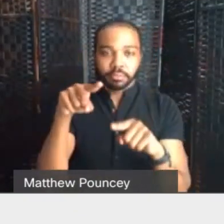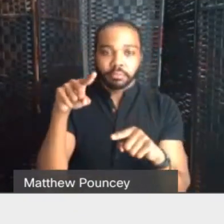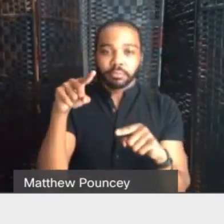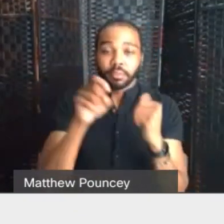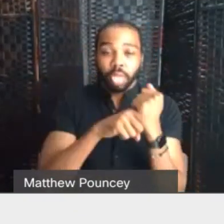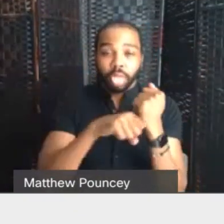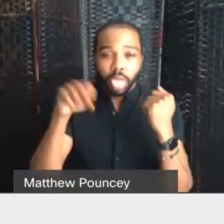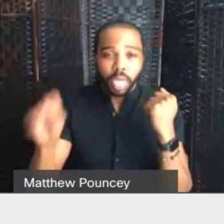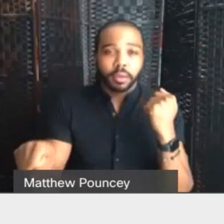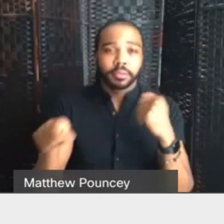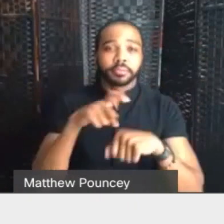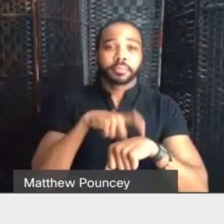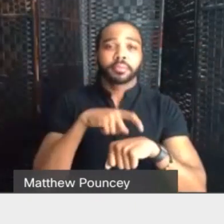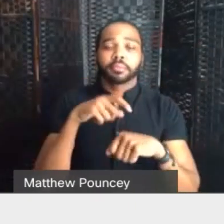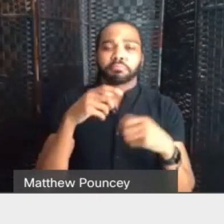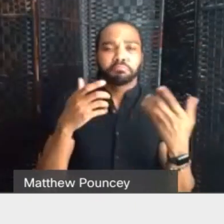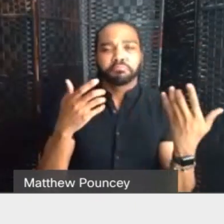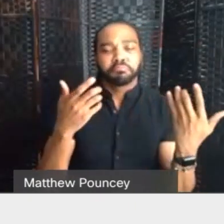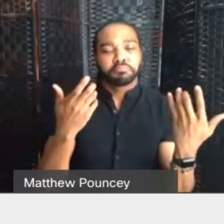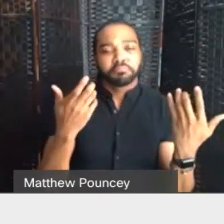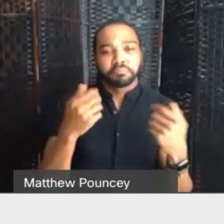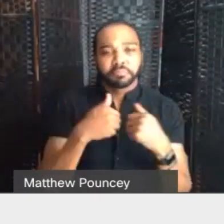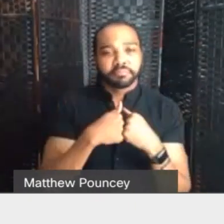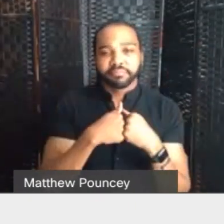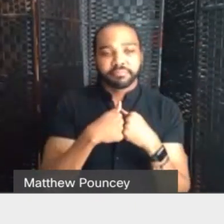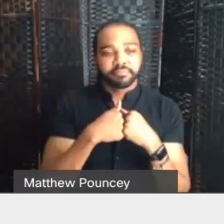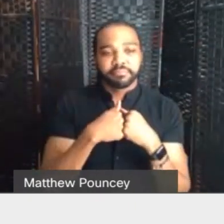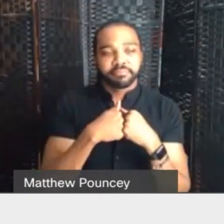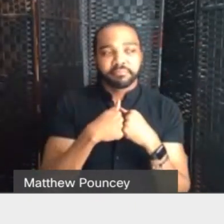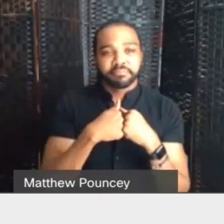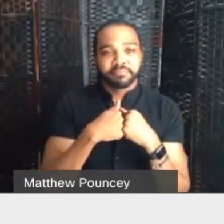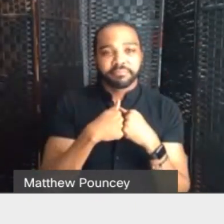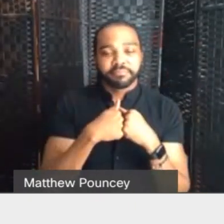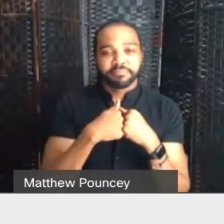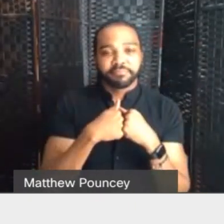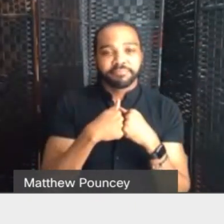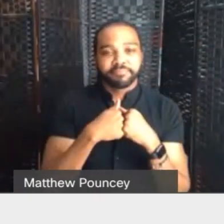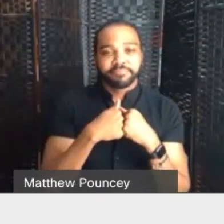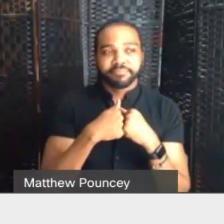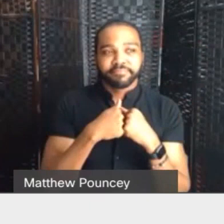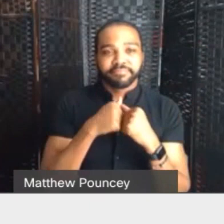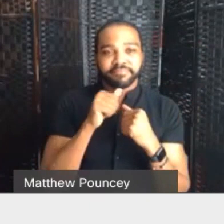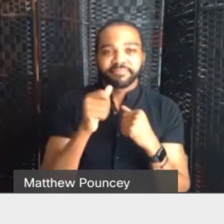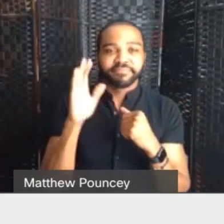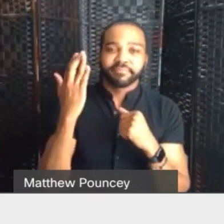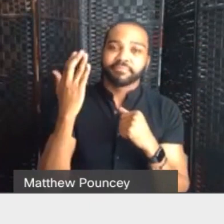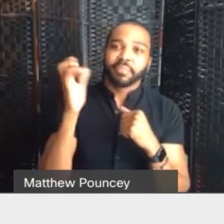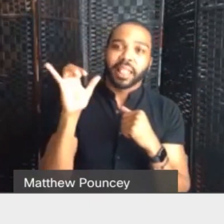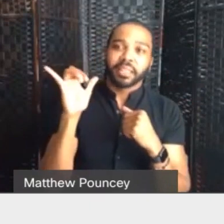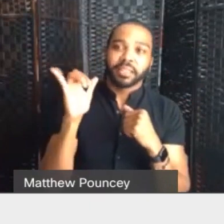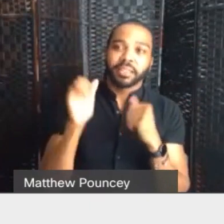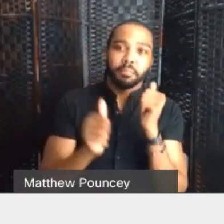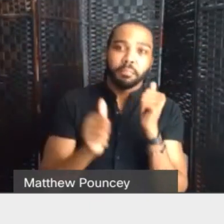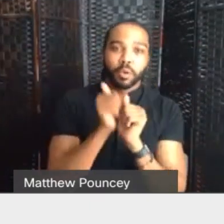extended periods of time doesn't seem like optimal way for people to spend their time. And